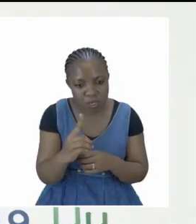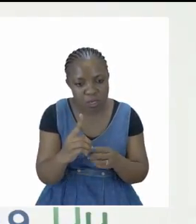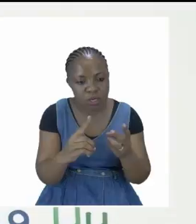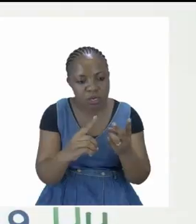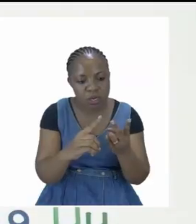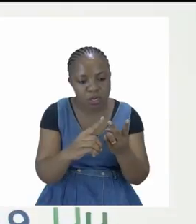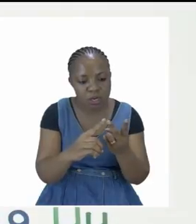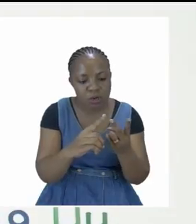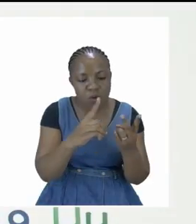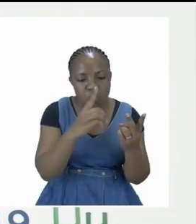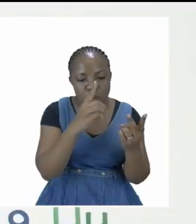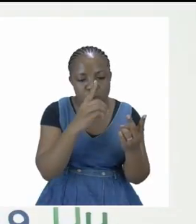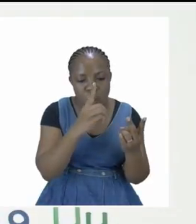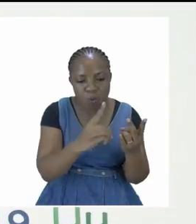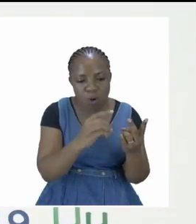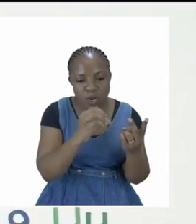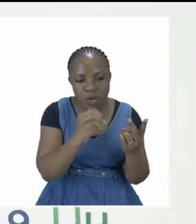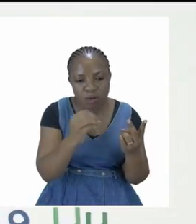102,